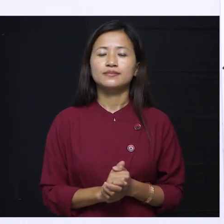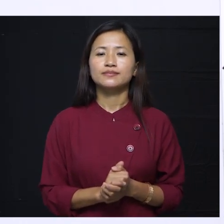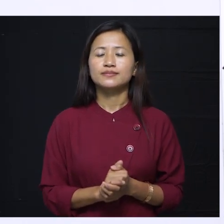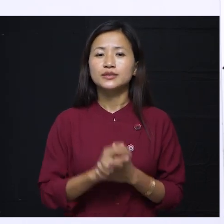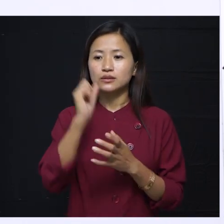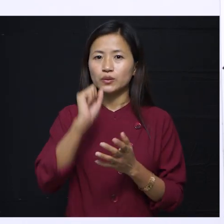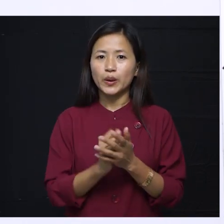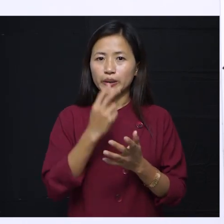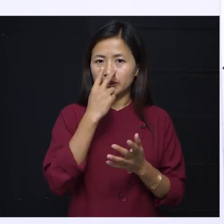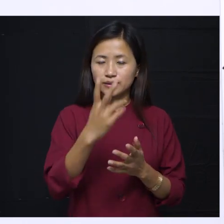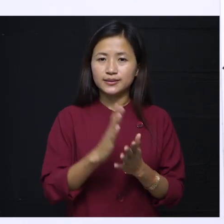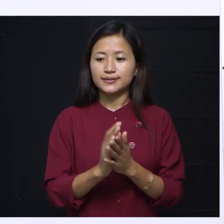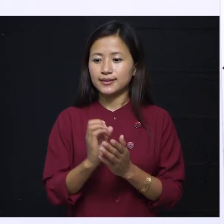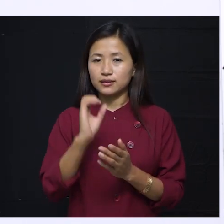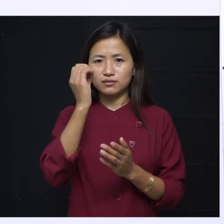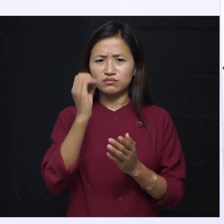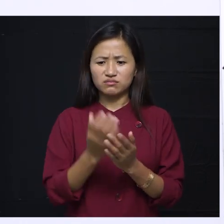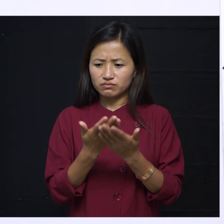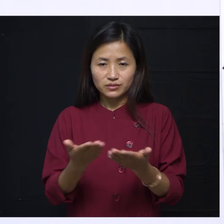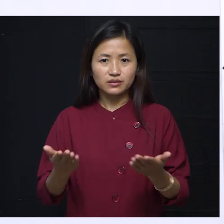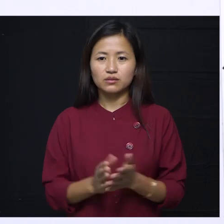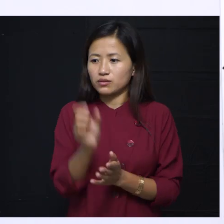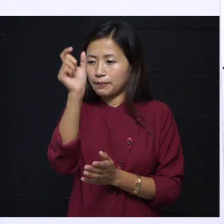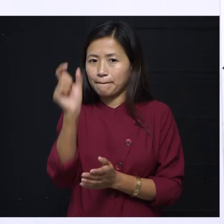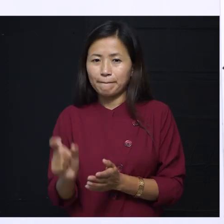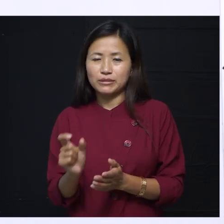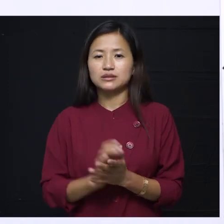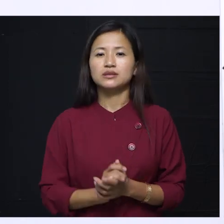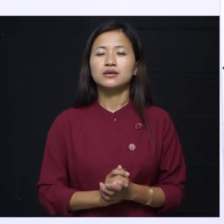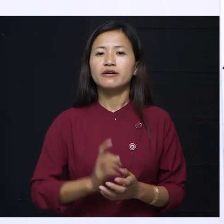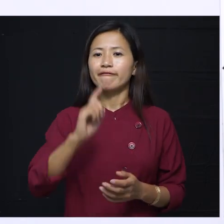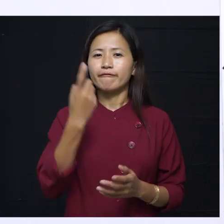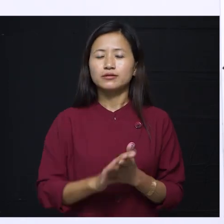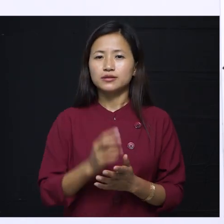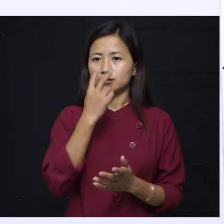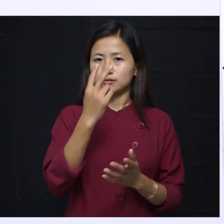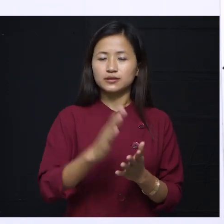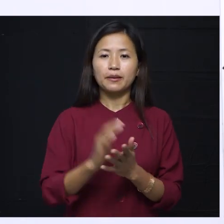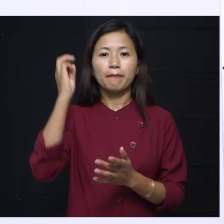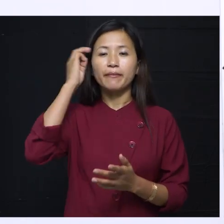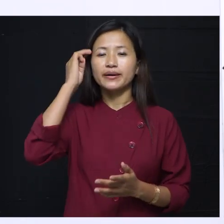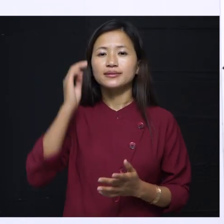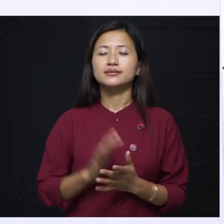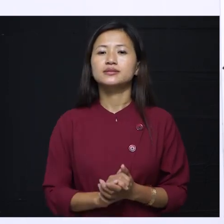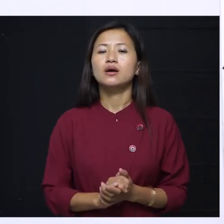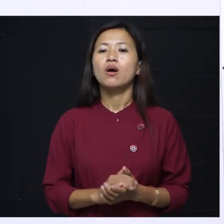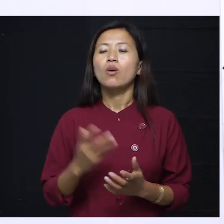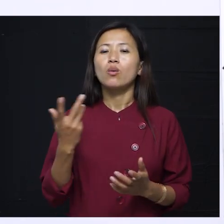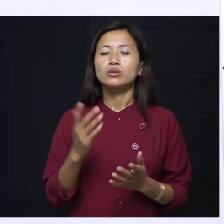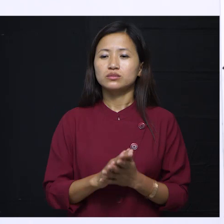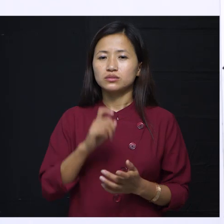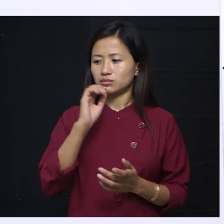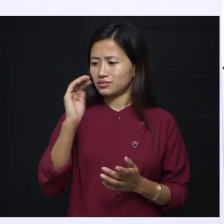So when we see an object or a person, the first impression that comes to our mind is if it is somebody is wearing a